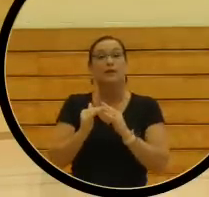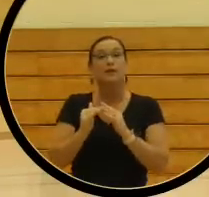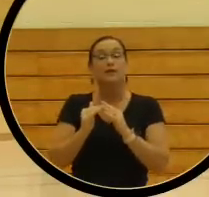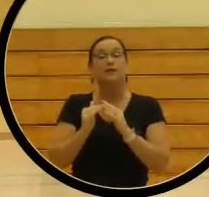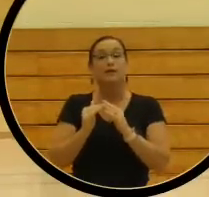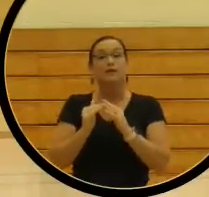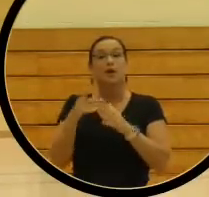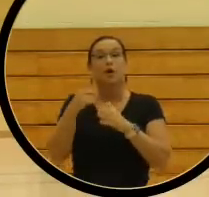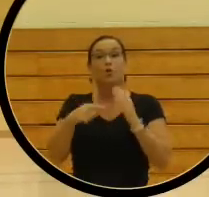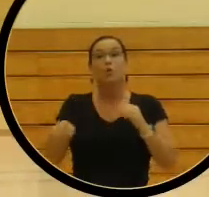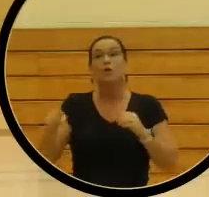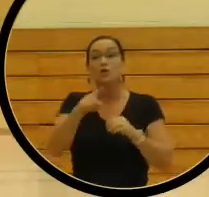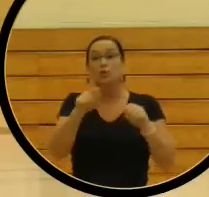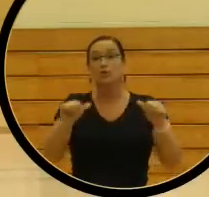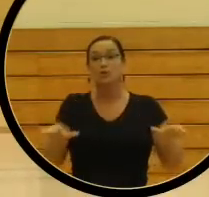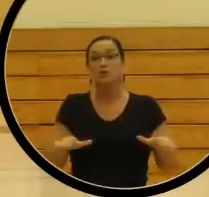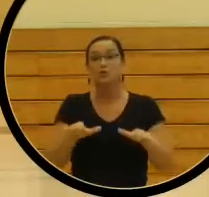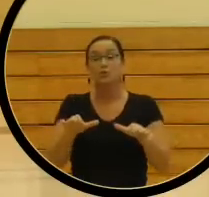what you can do